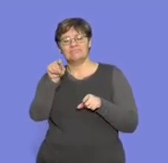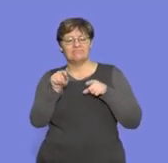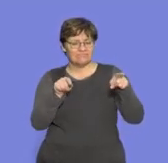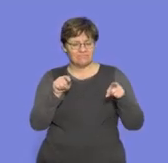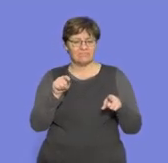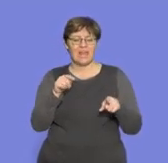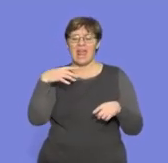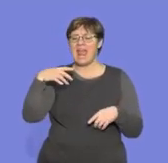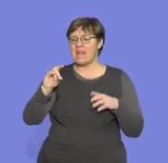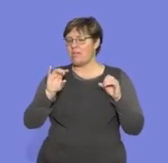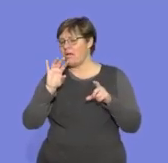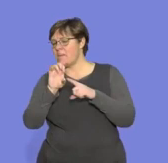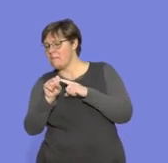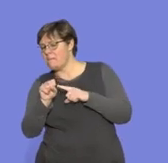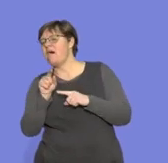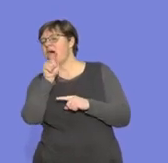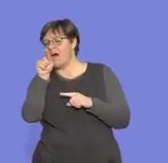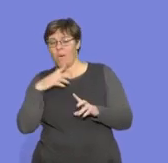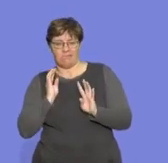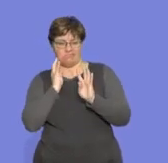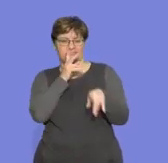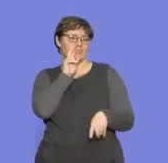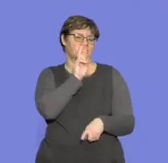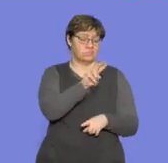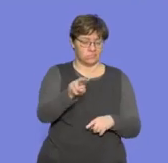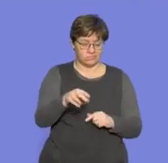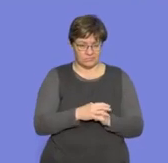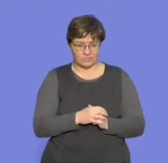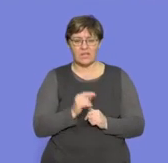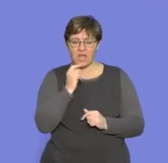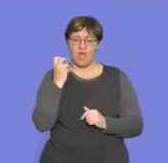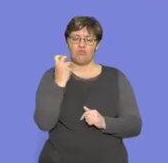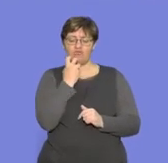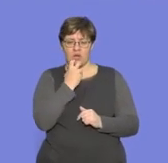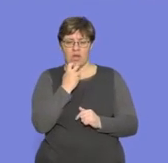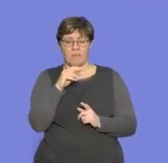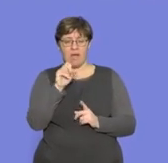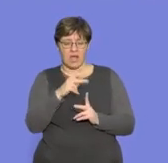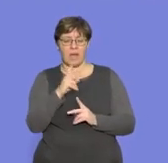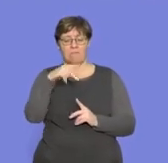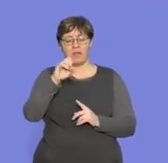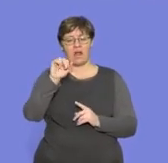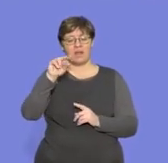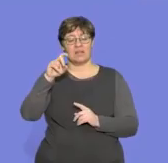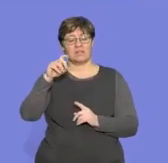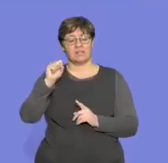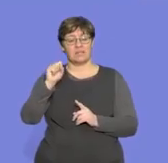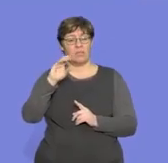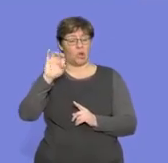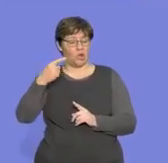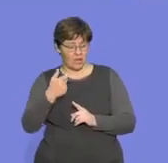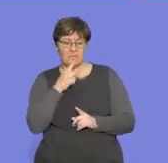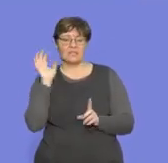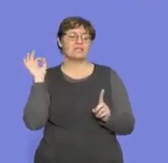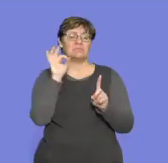these areas. So when we talk about the Kruger National Park and the Pilanesberg National Park, these are areas that are